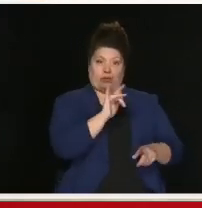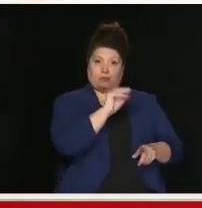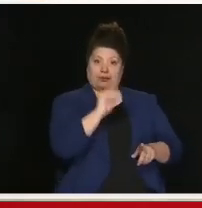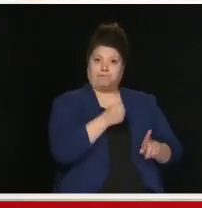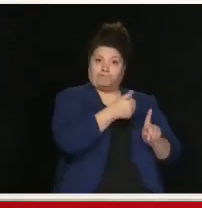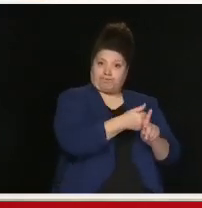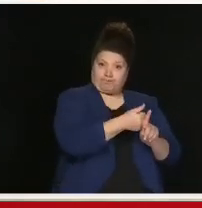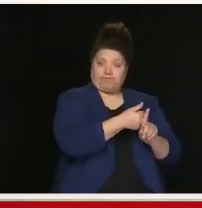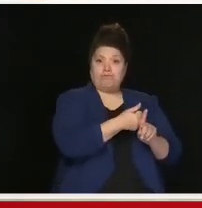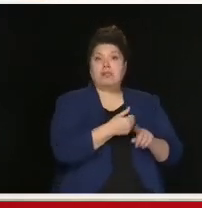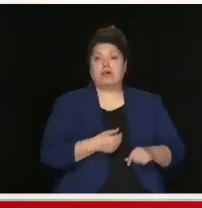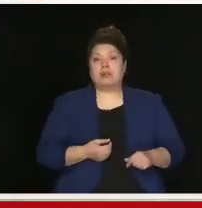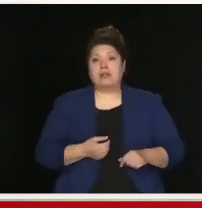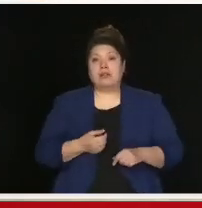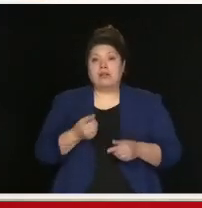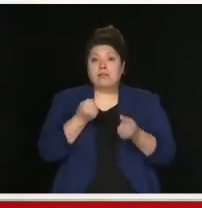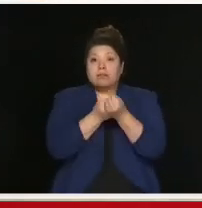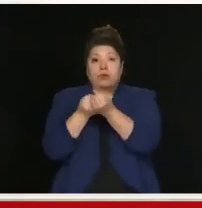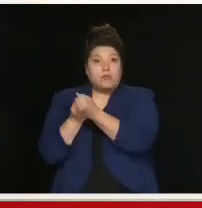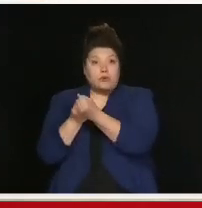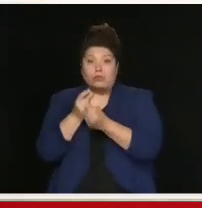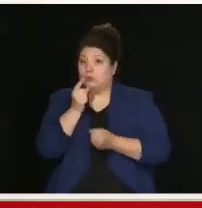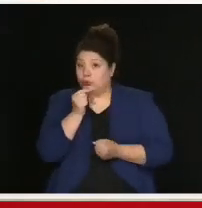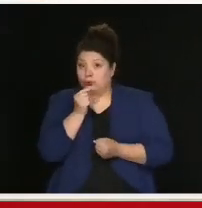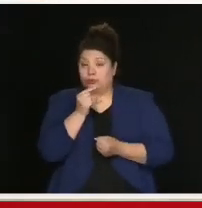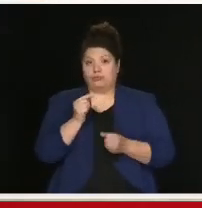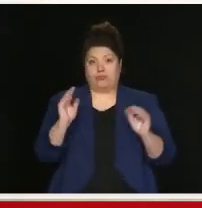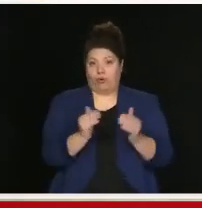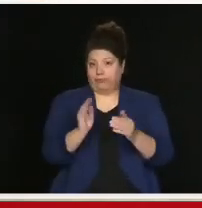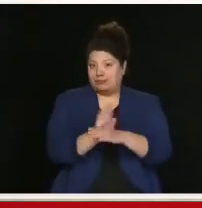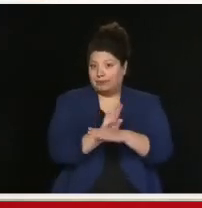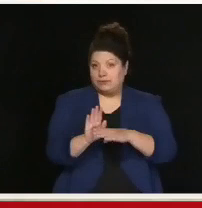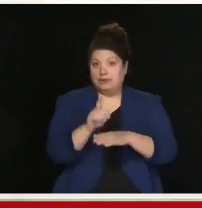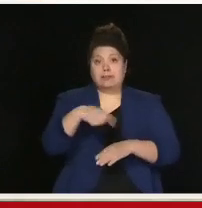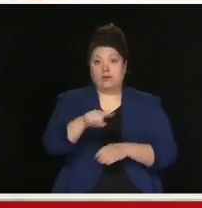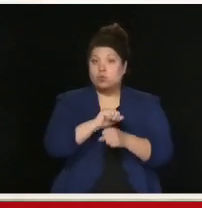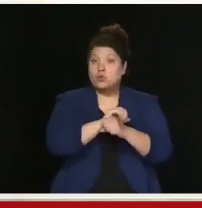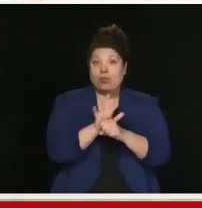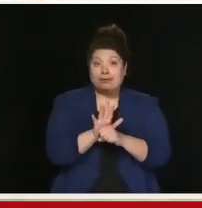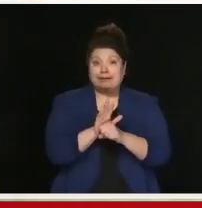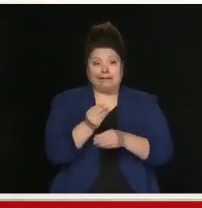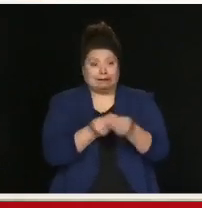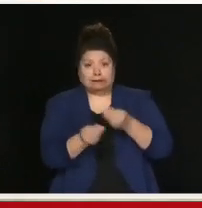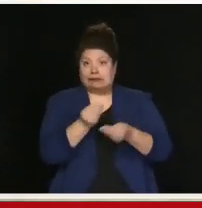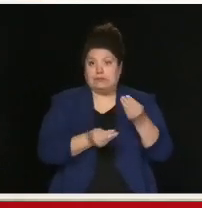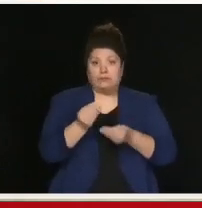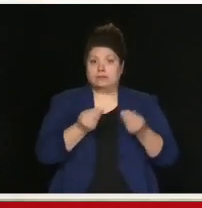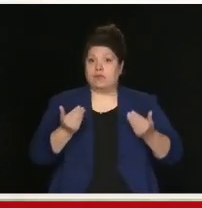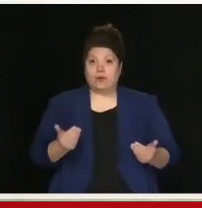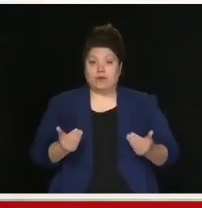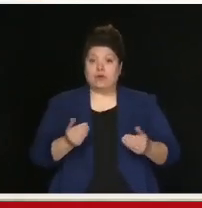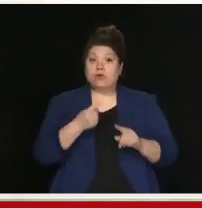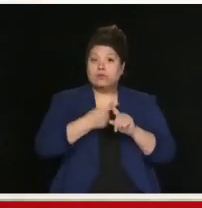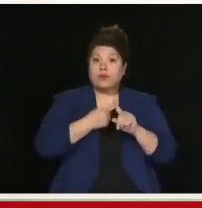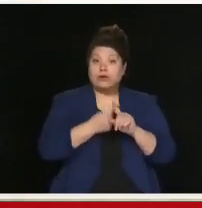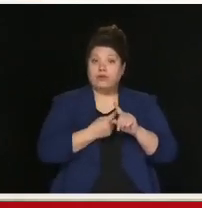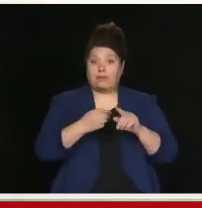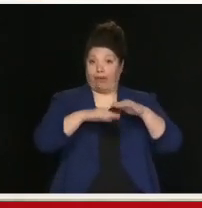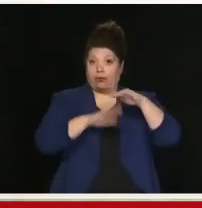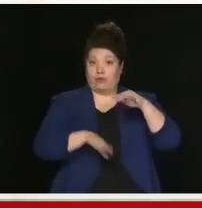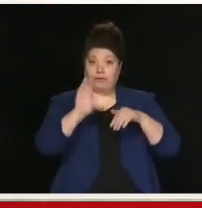This will be support for small businesses that are hardly touched by and impacted by COVID-19 and which monthly rent is lowered